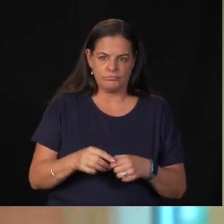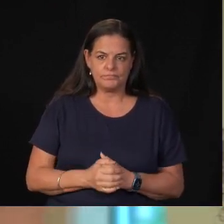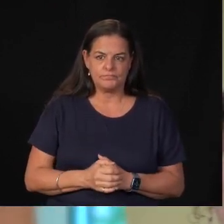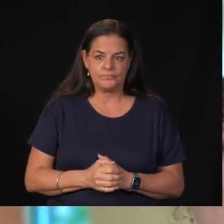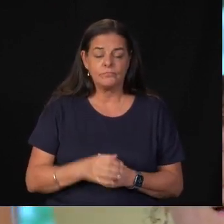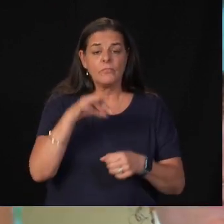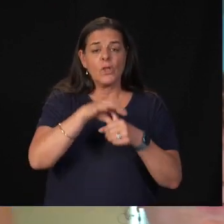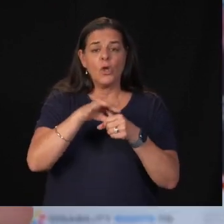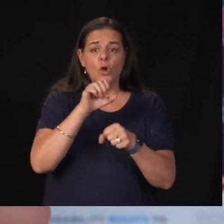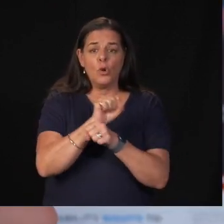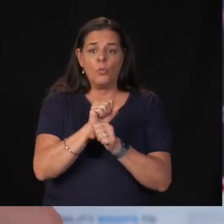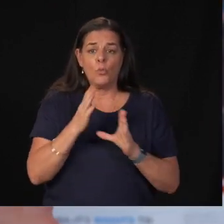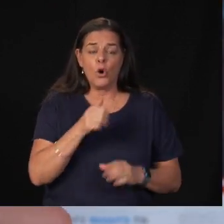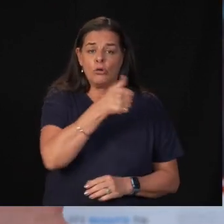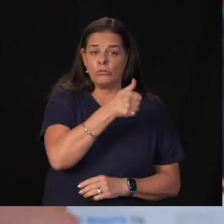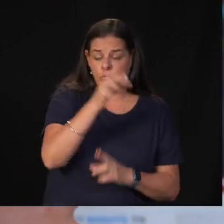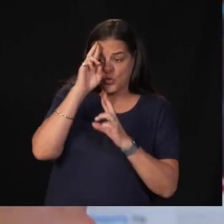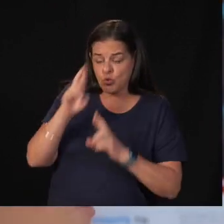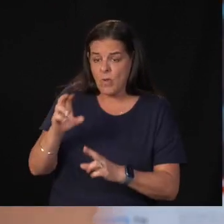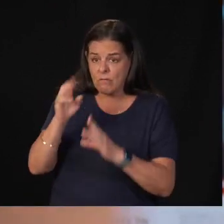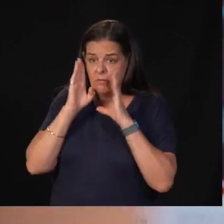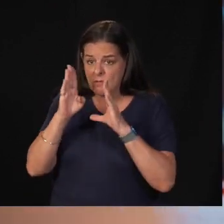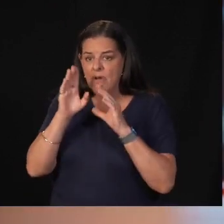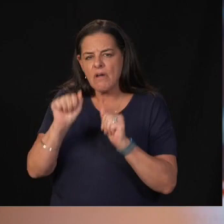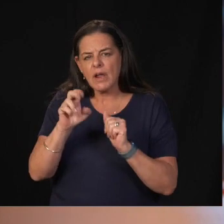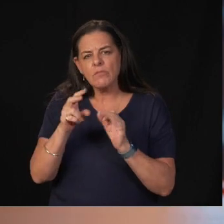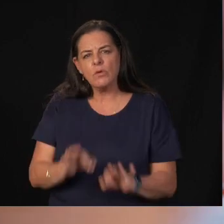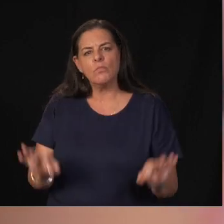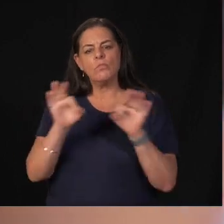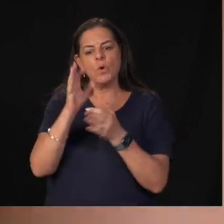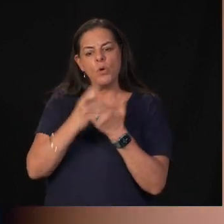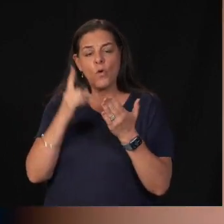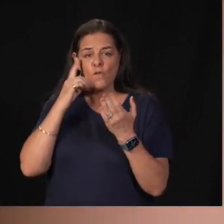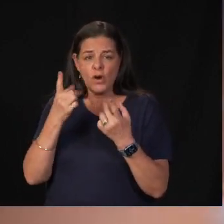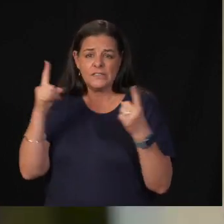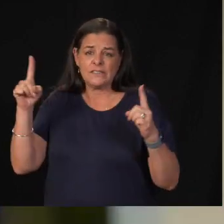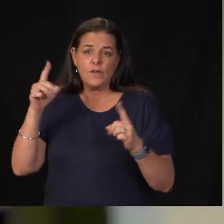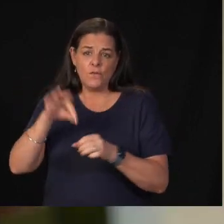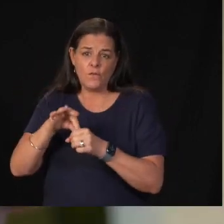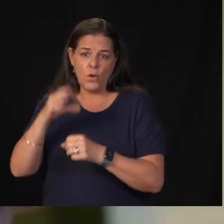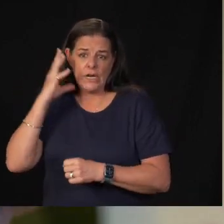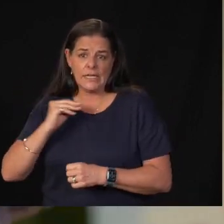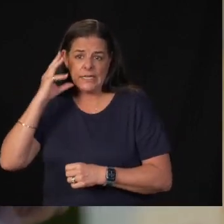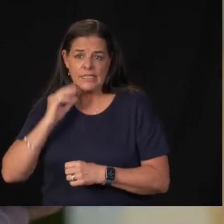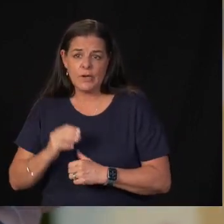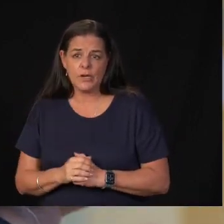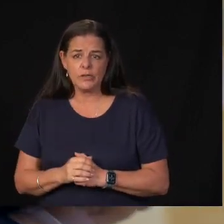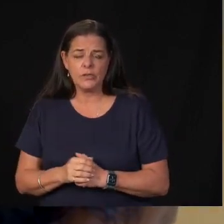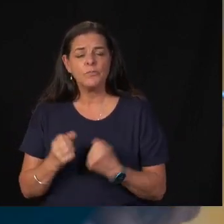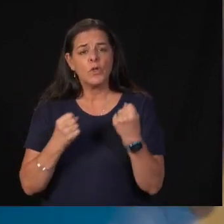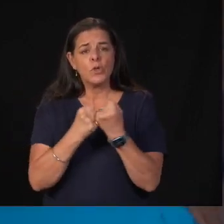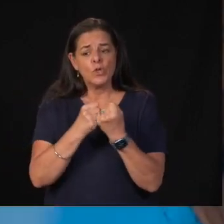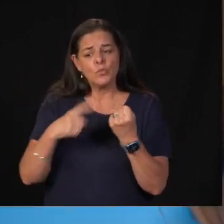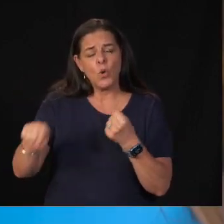A poll worker who is respectful and attentive can be an essential part of a successful voting experience. Support